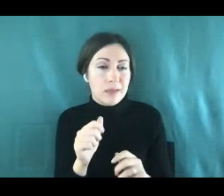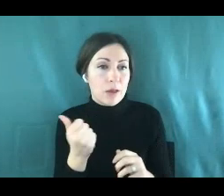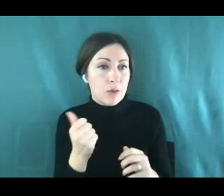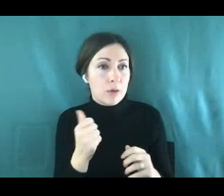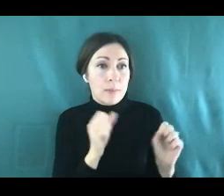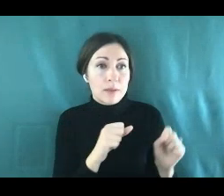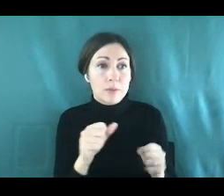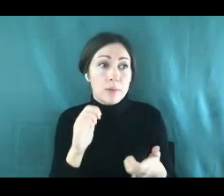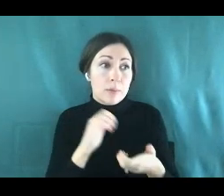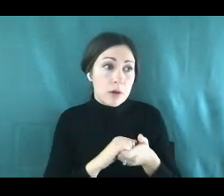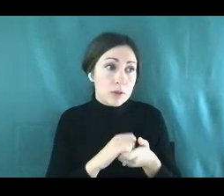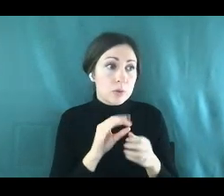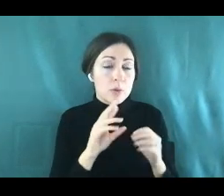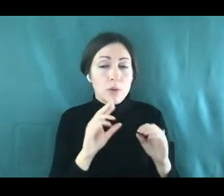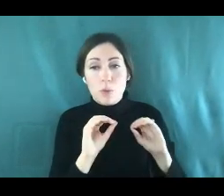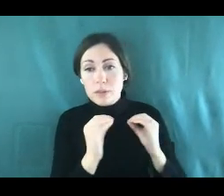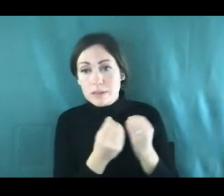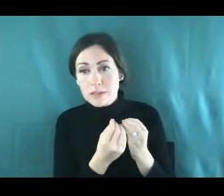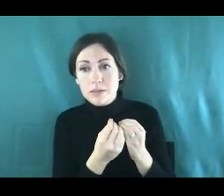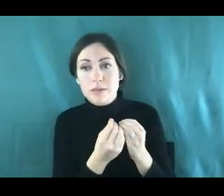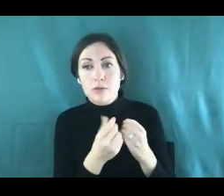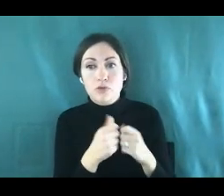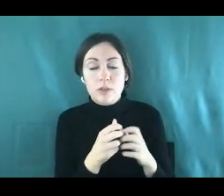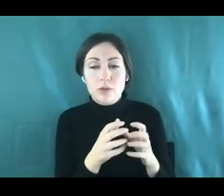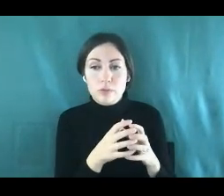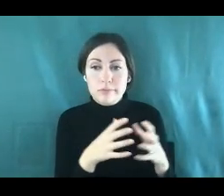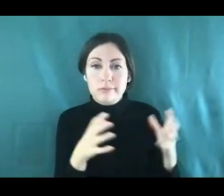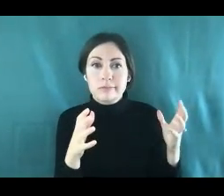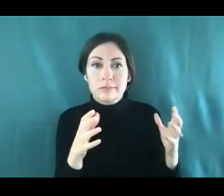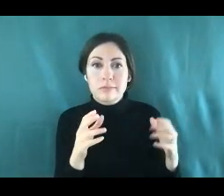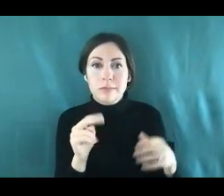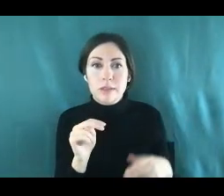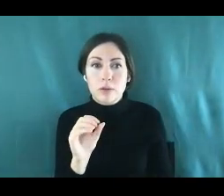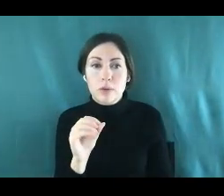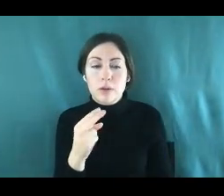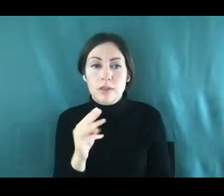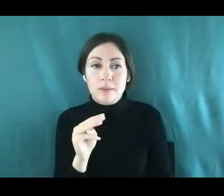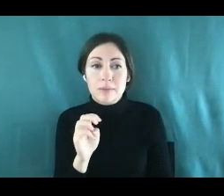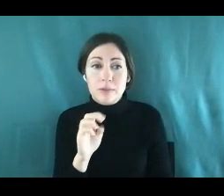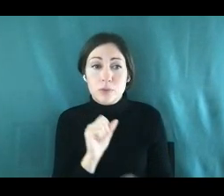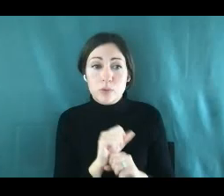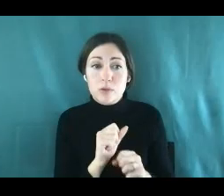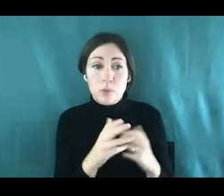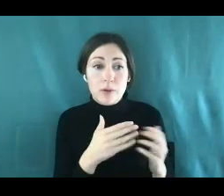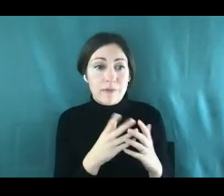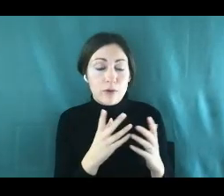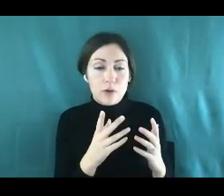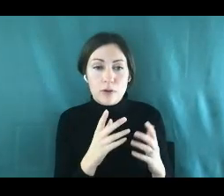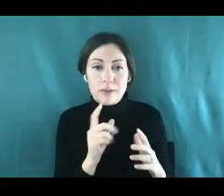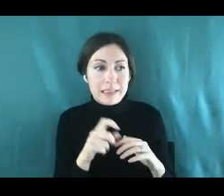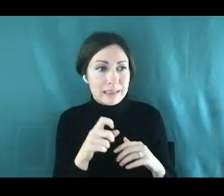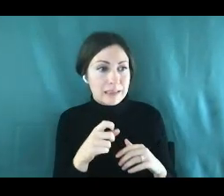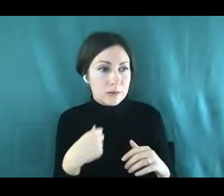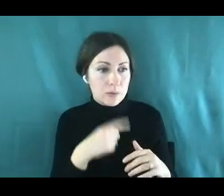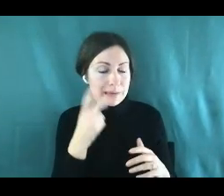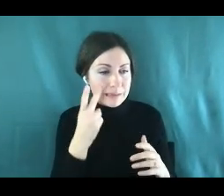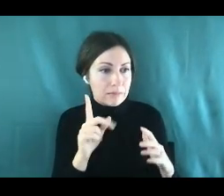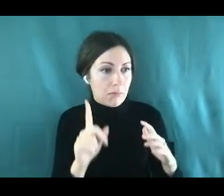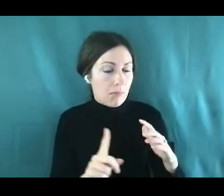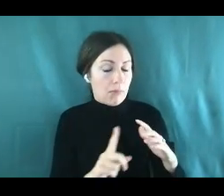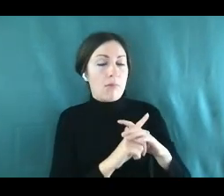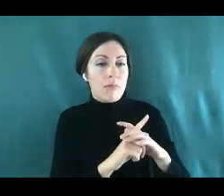and organizations just to amplify NOMHE's work. So whatever emerging needs comes up or